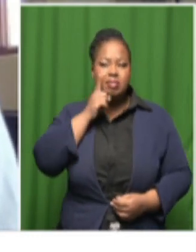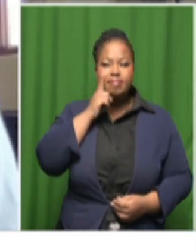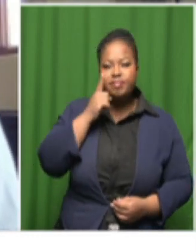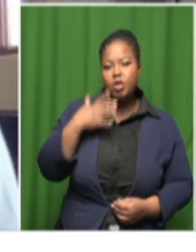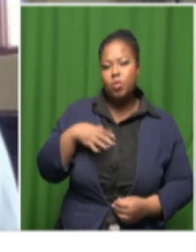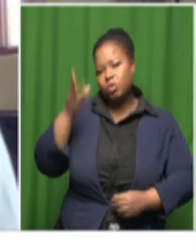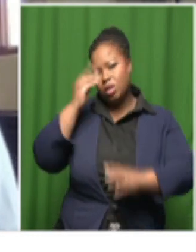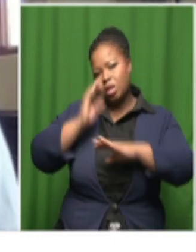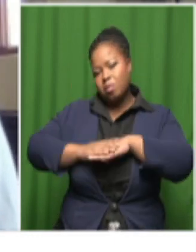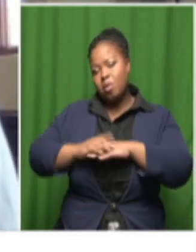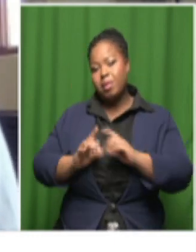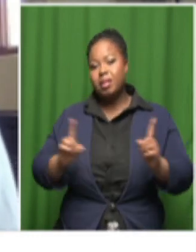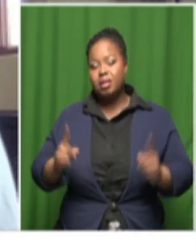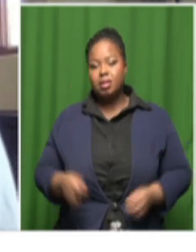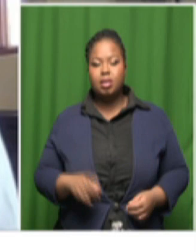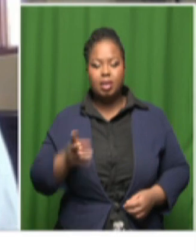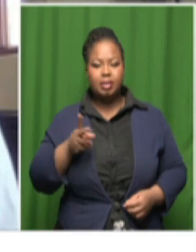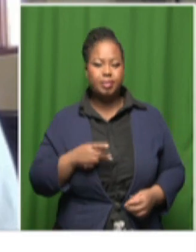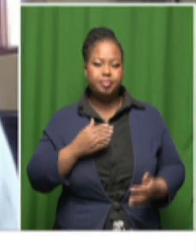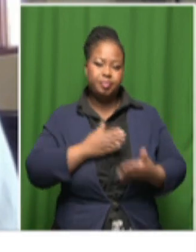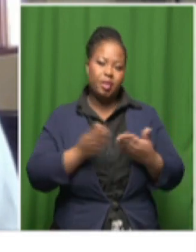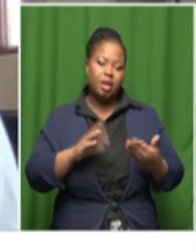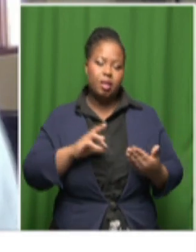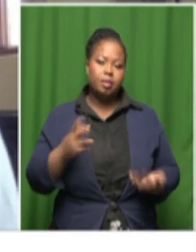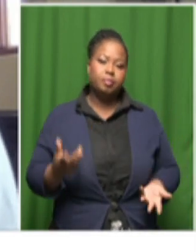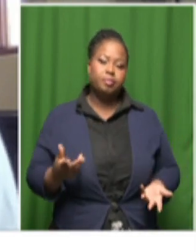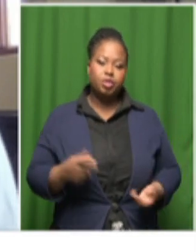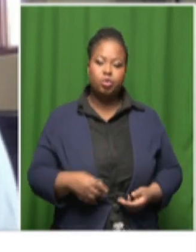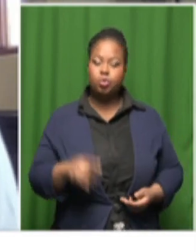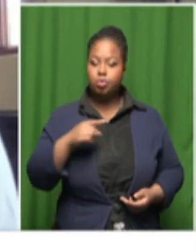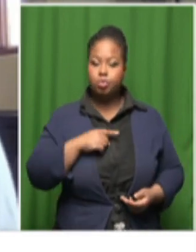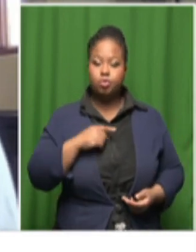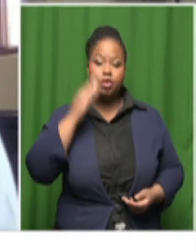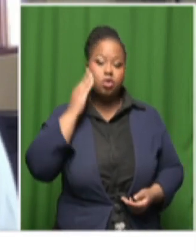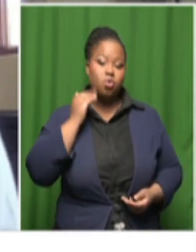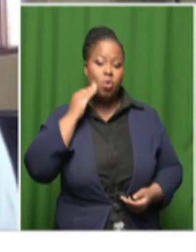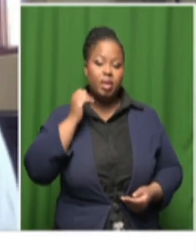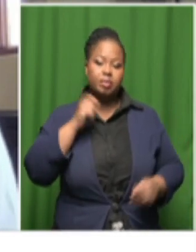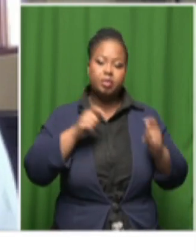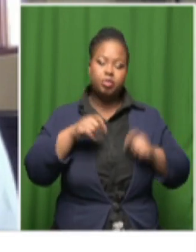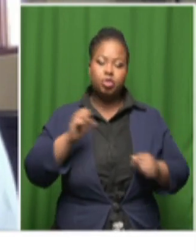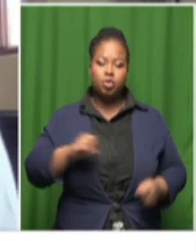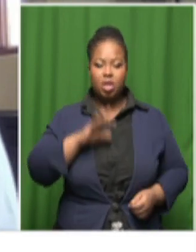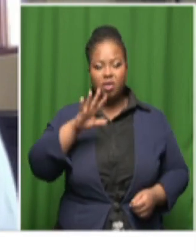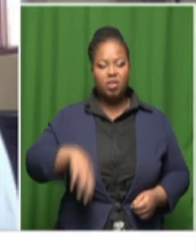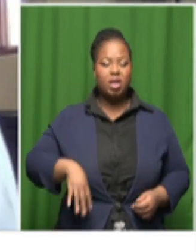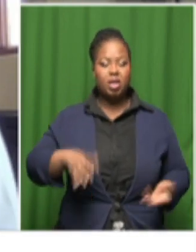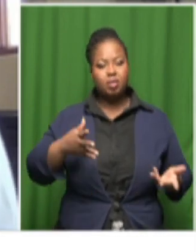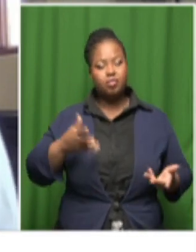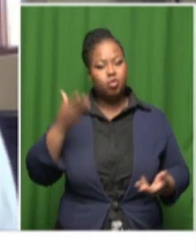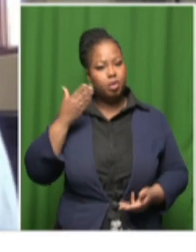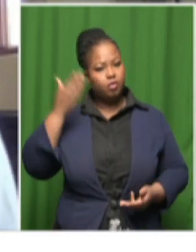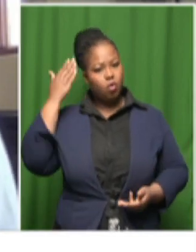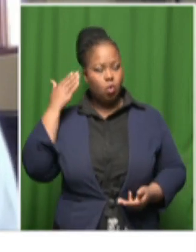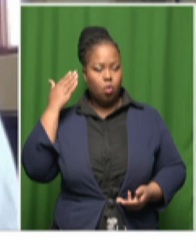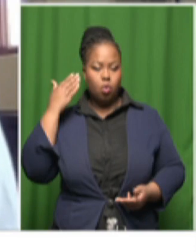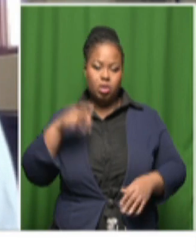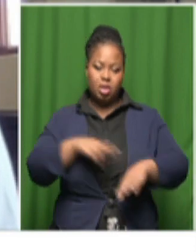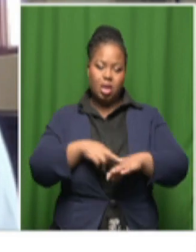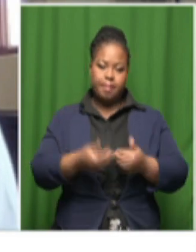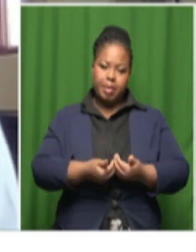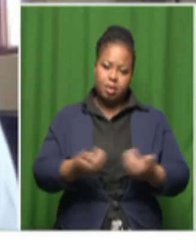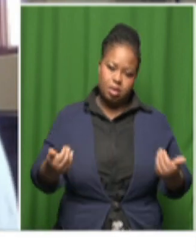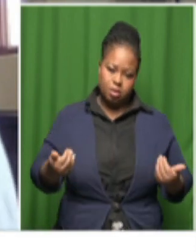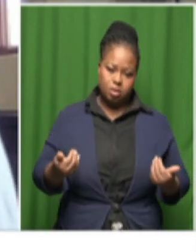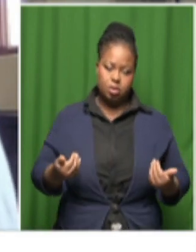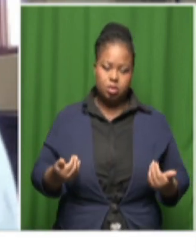alludes to other types of blindness, the blindness of white South Africans towards the apartheid past, the blindness of